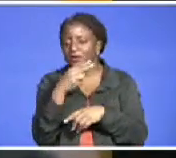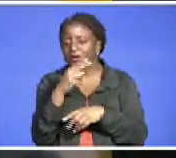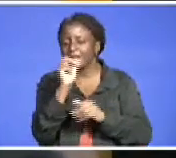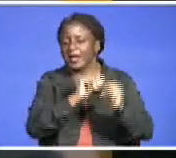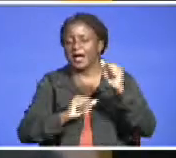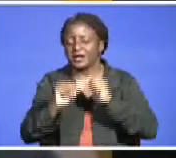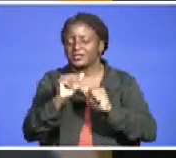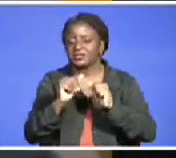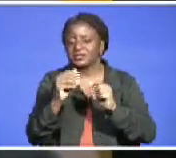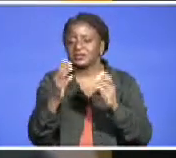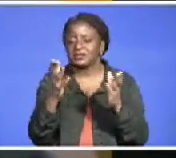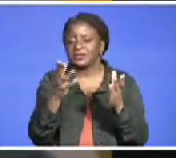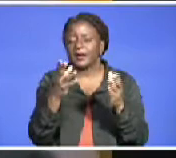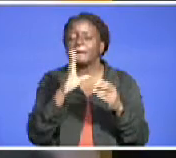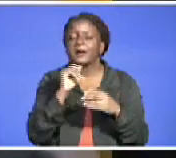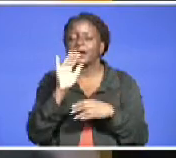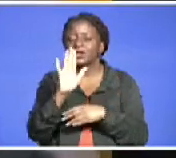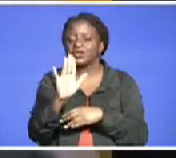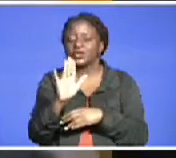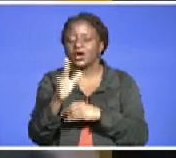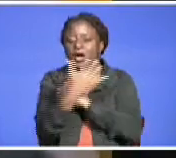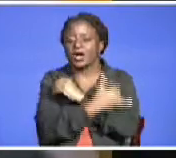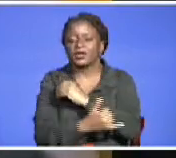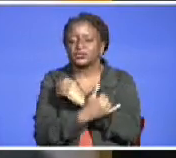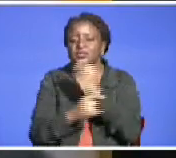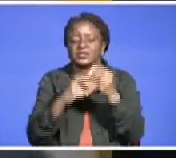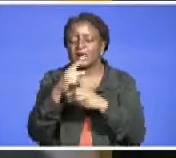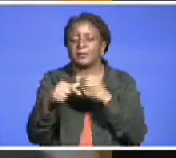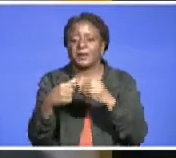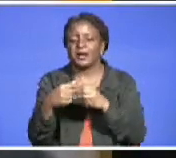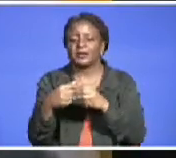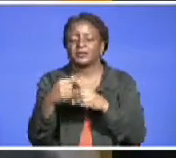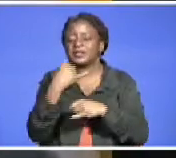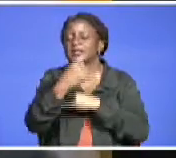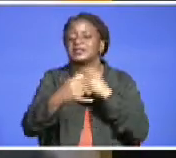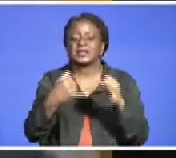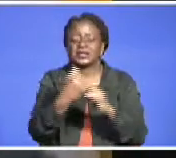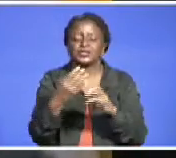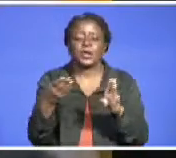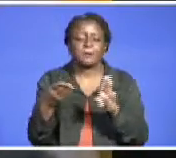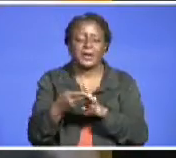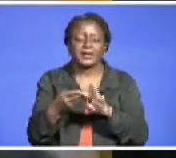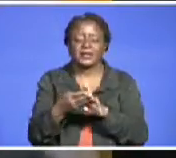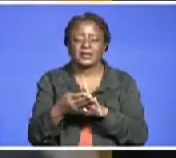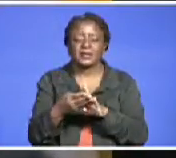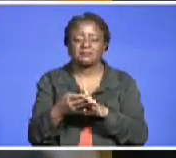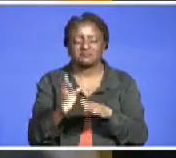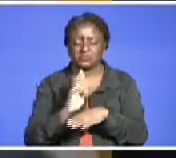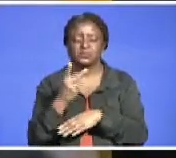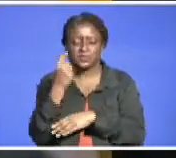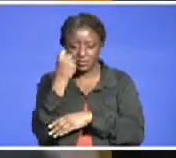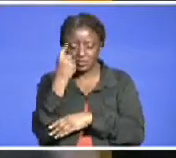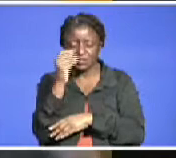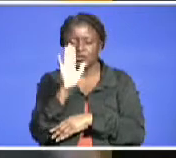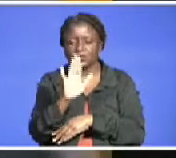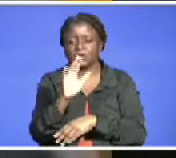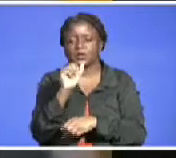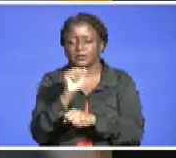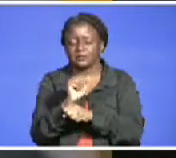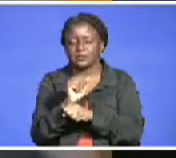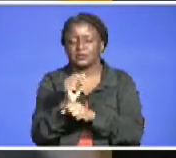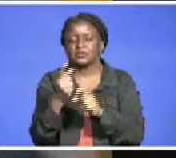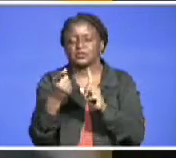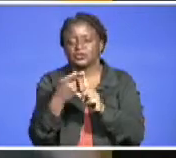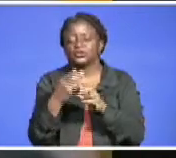countries regarding correspondent and international banking. Understandably, your efforts are intended to